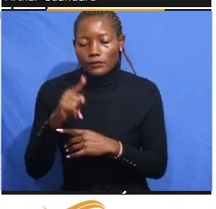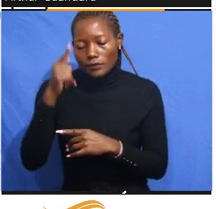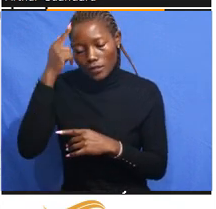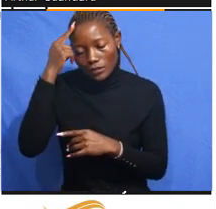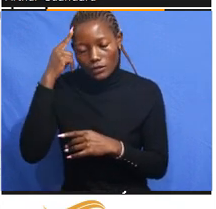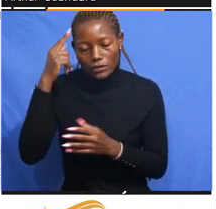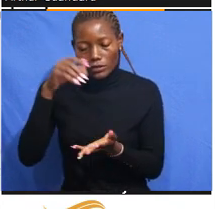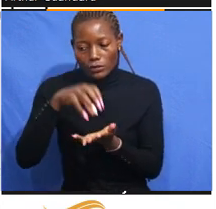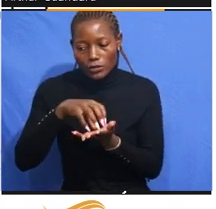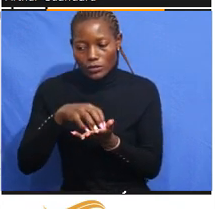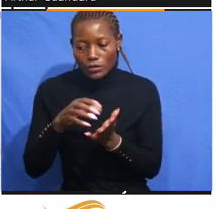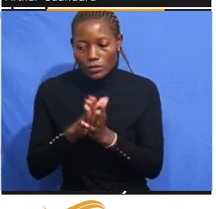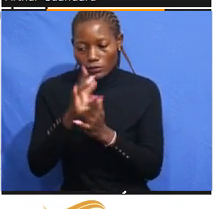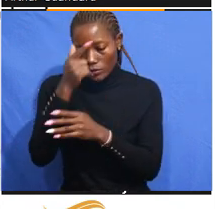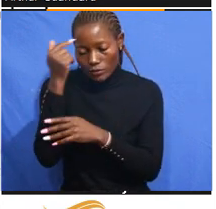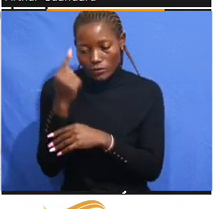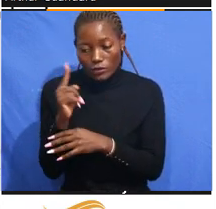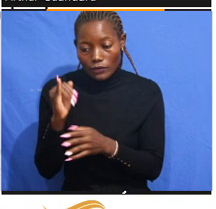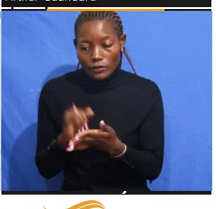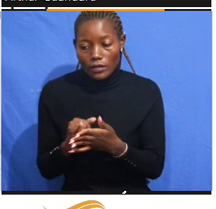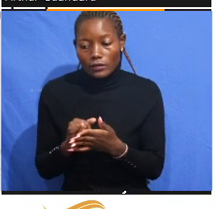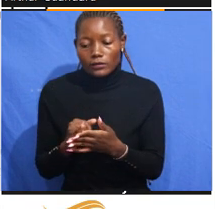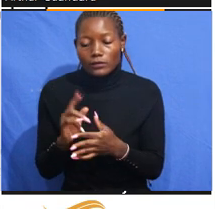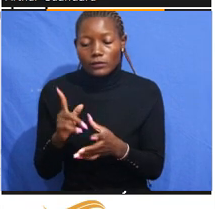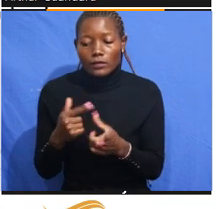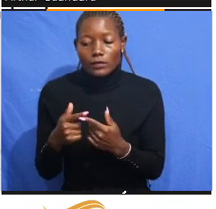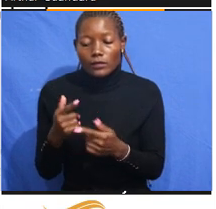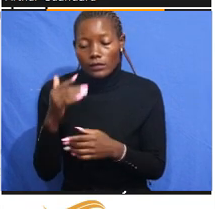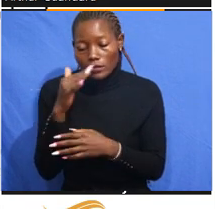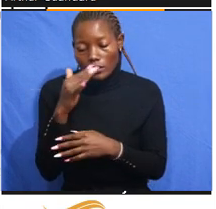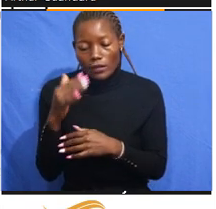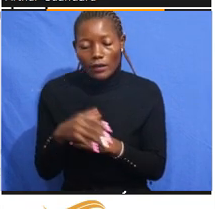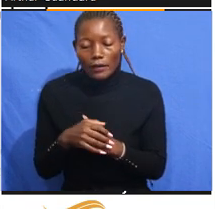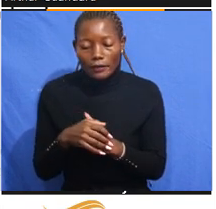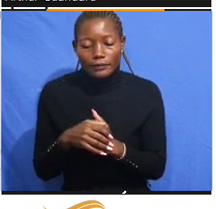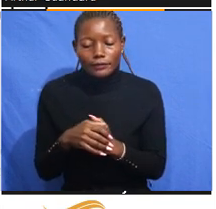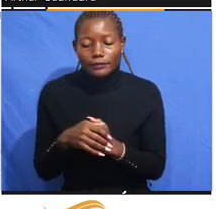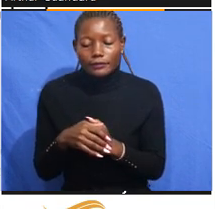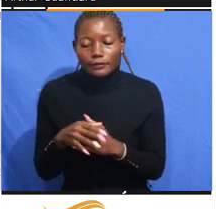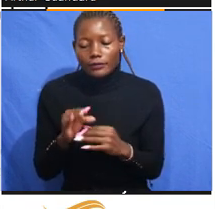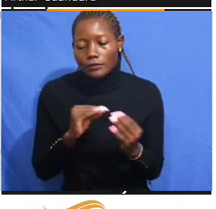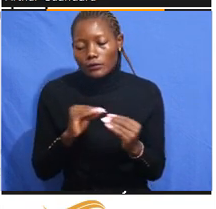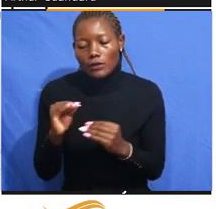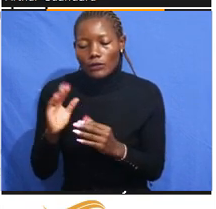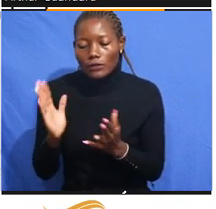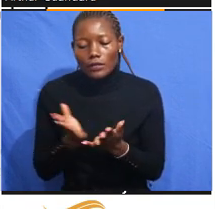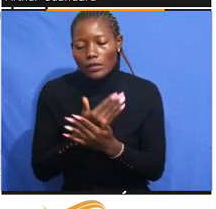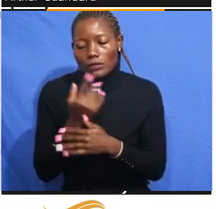positions. And because of the elasticity, then the air is ejected out of the system.